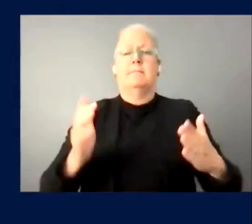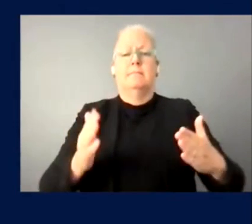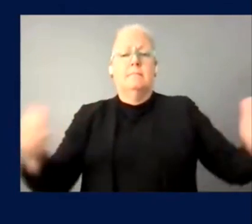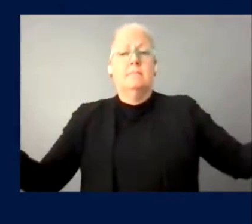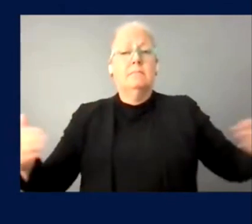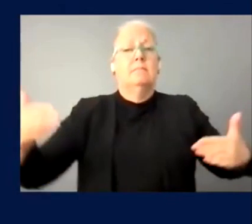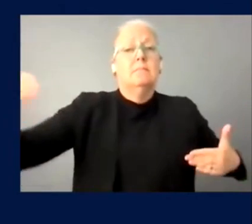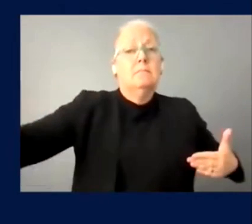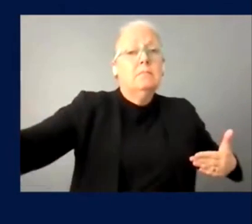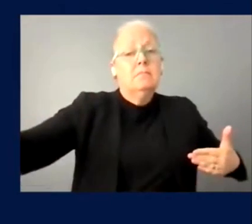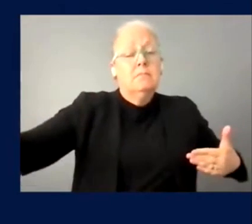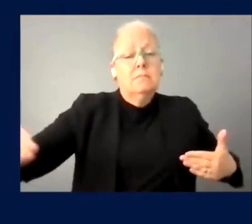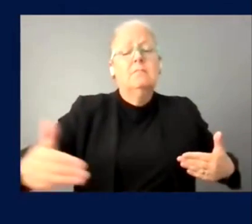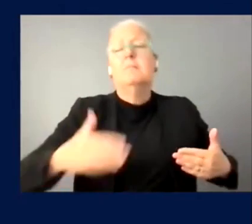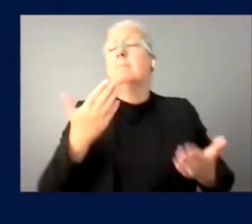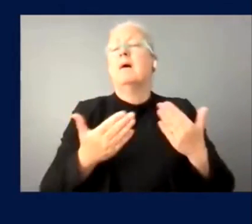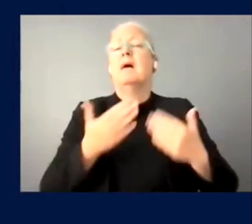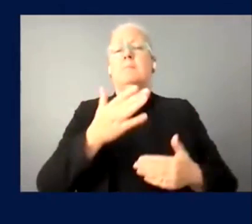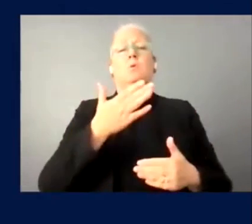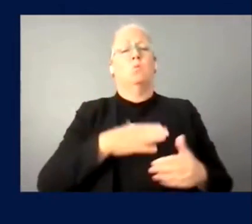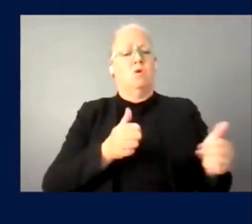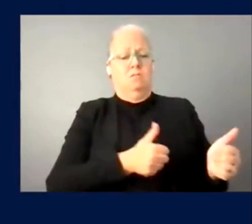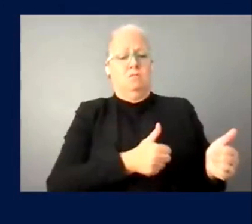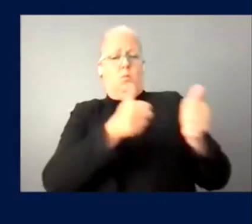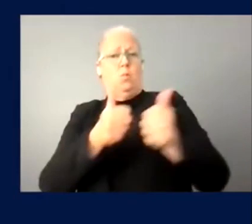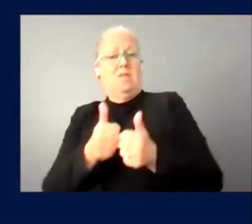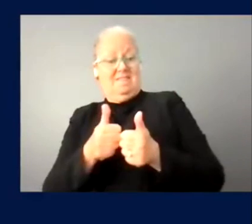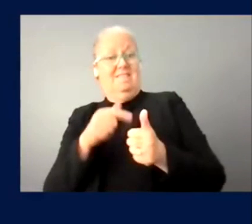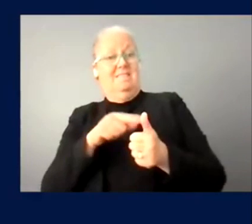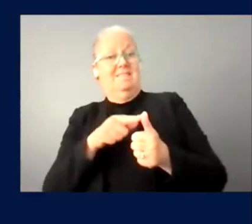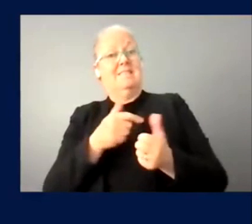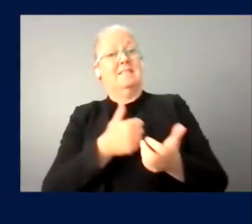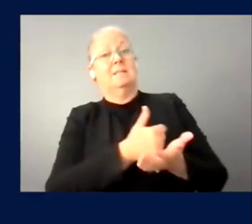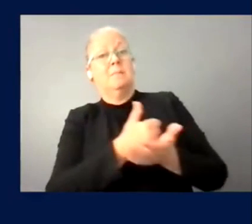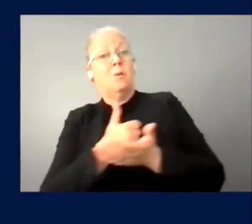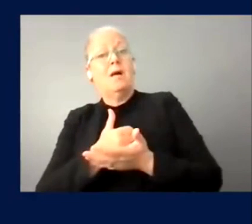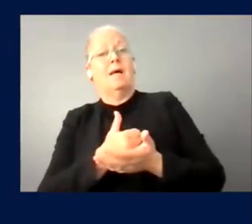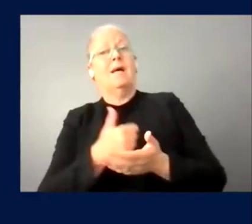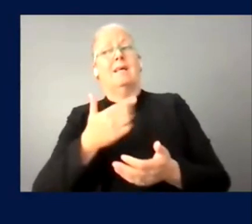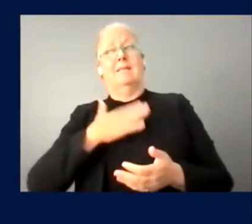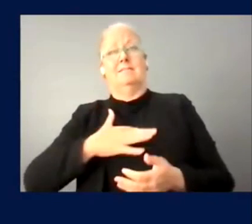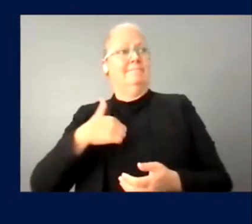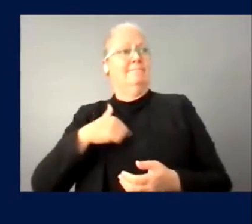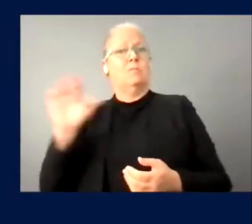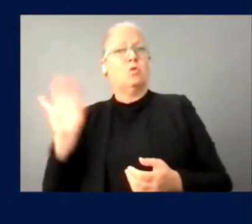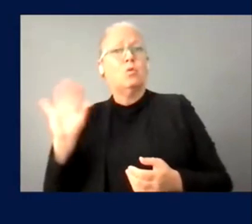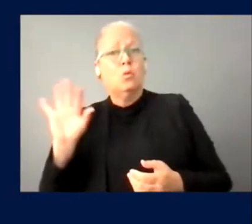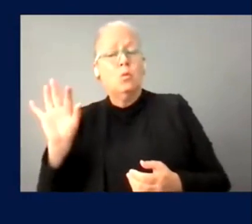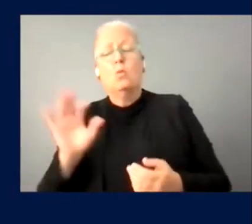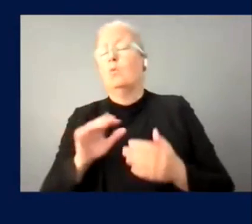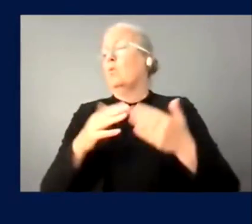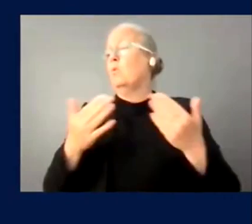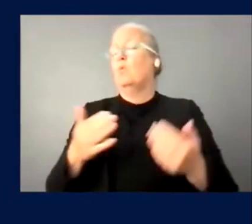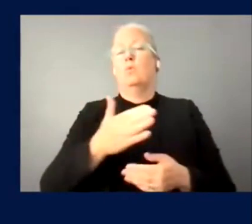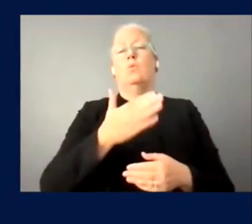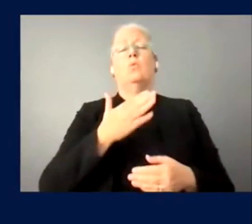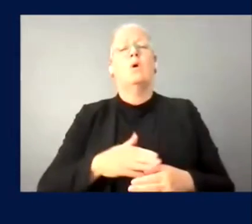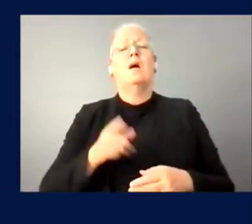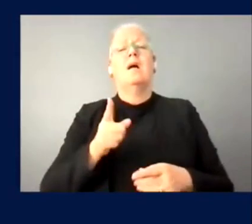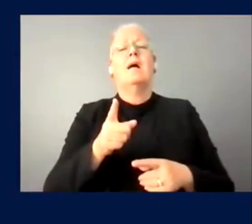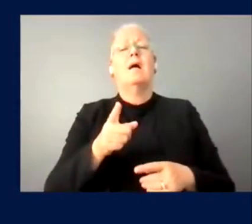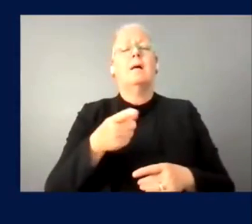support from a companion when you're using the toilet, or if you need to bring your guide and assistance dog into the space with